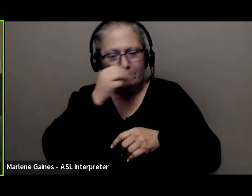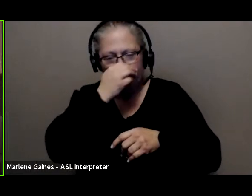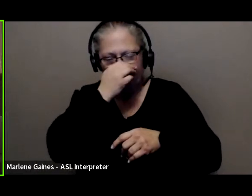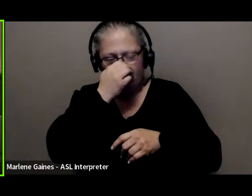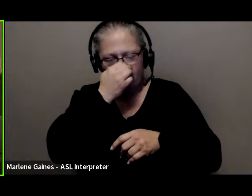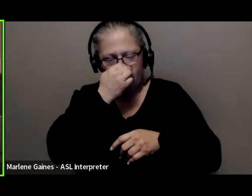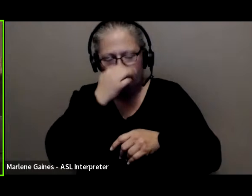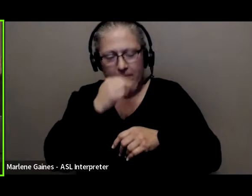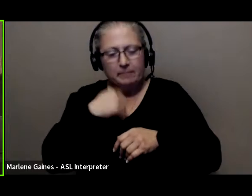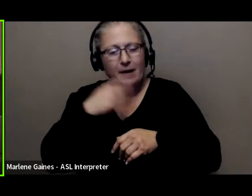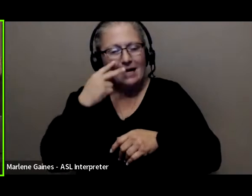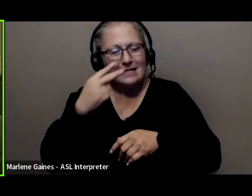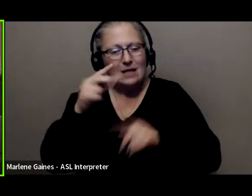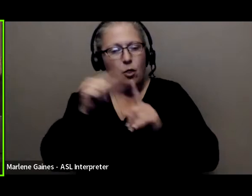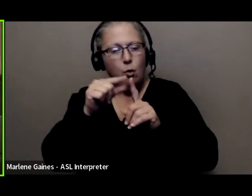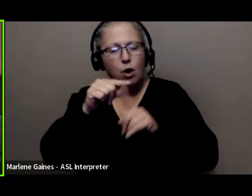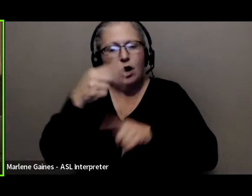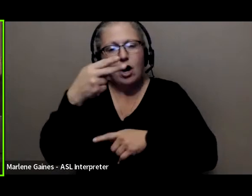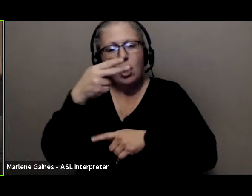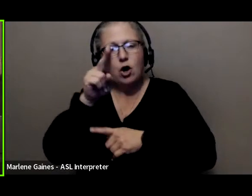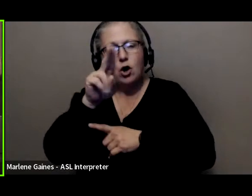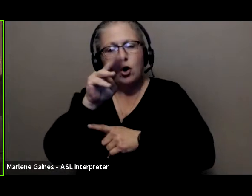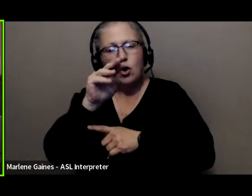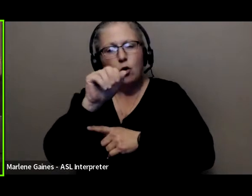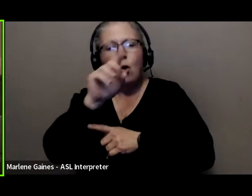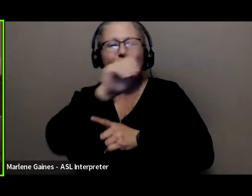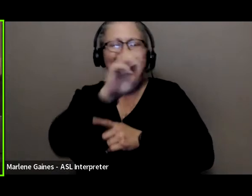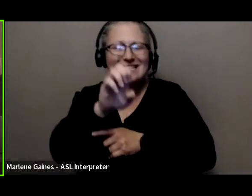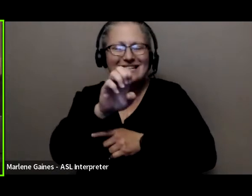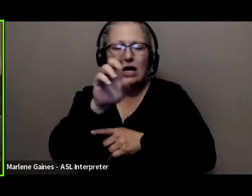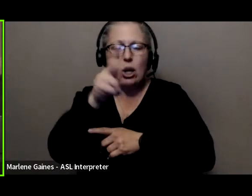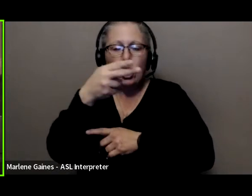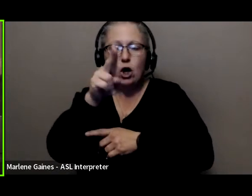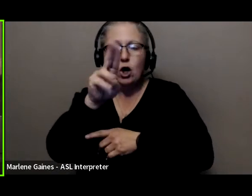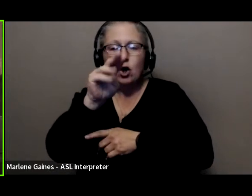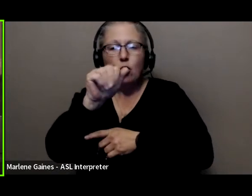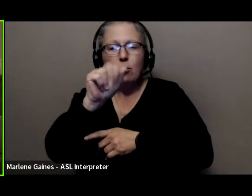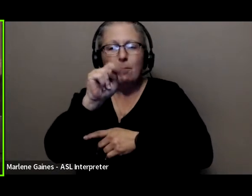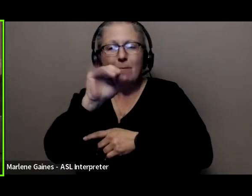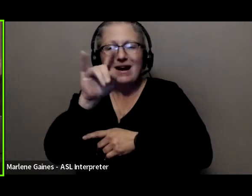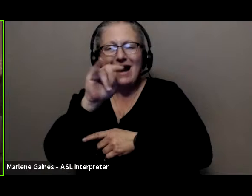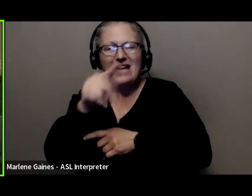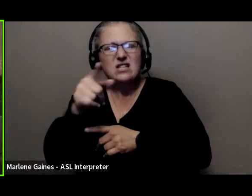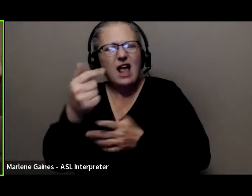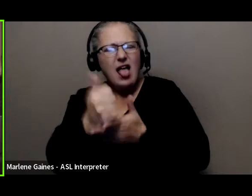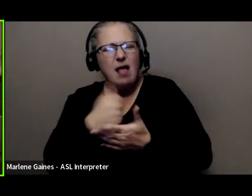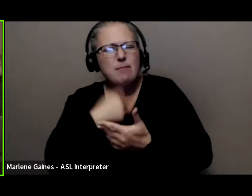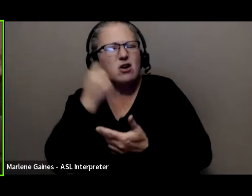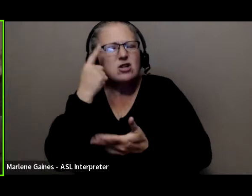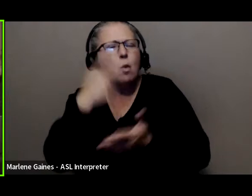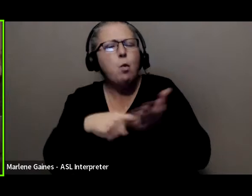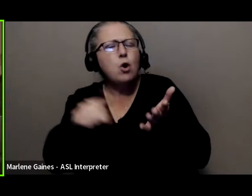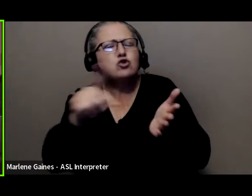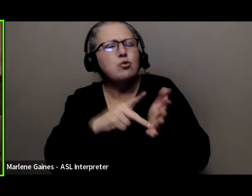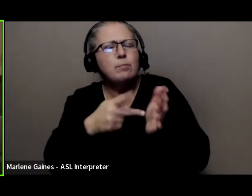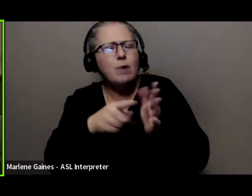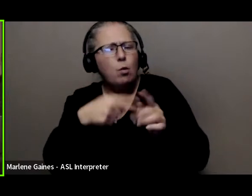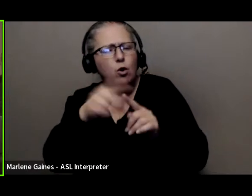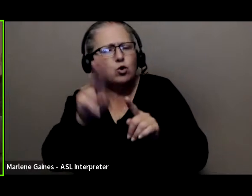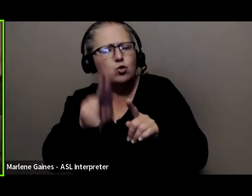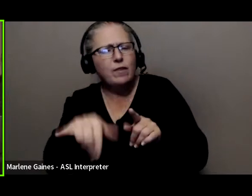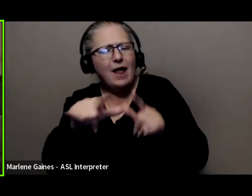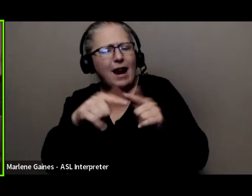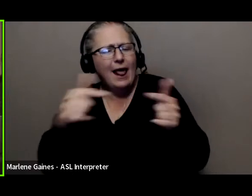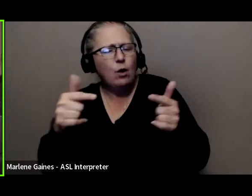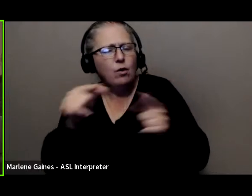I see the word humanizing a lot or dehumanizing. Can you help us understand what you mean when you use that